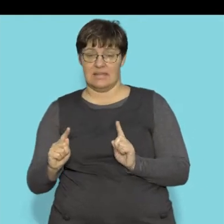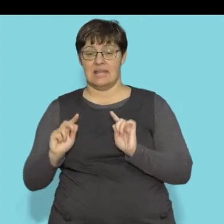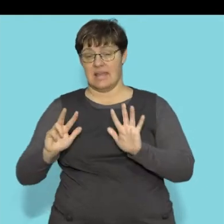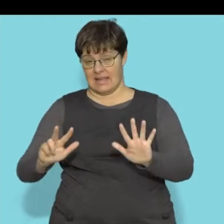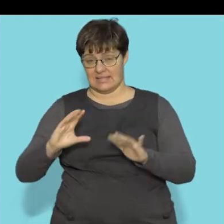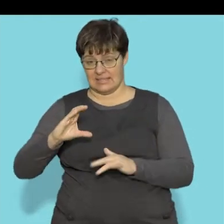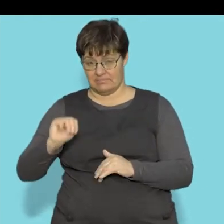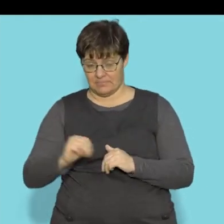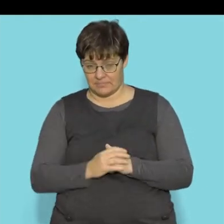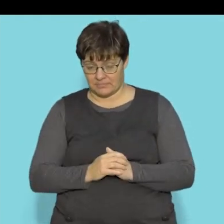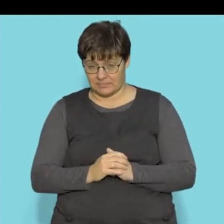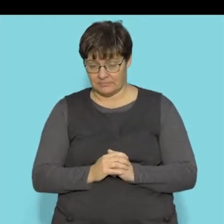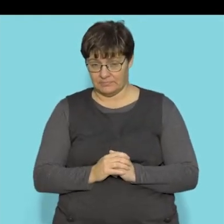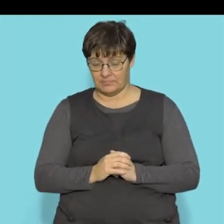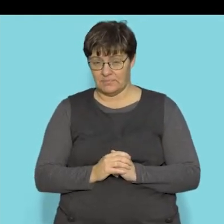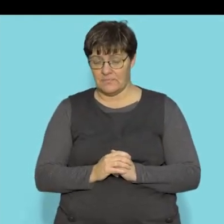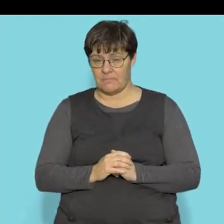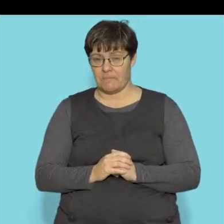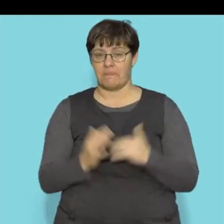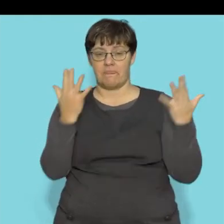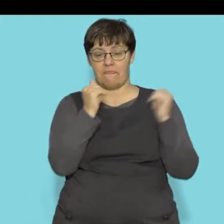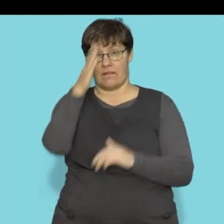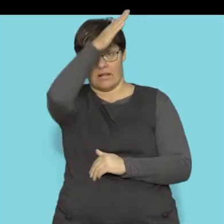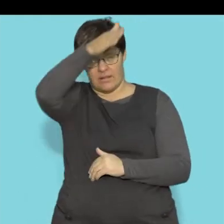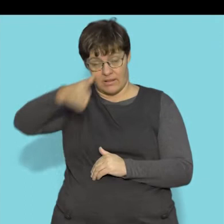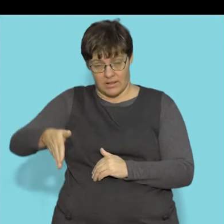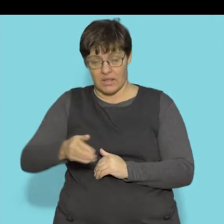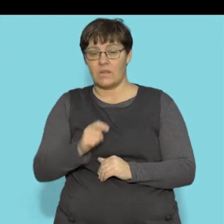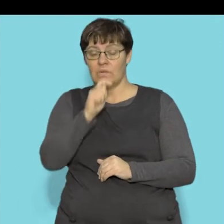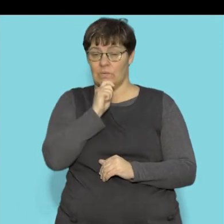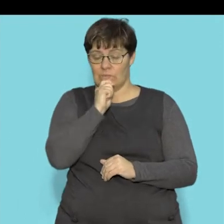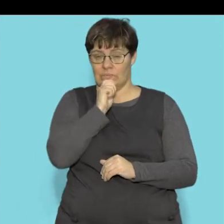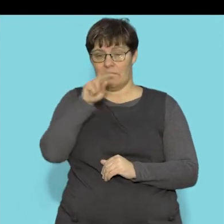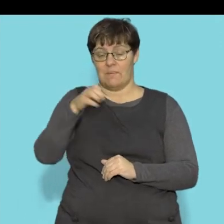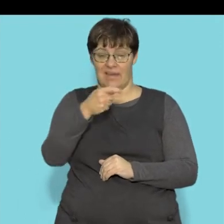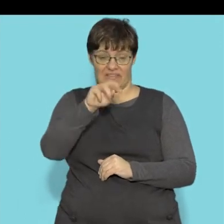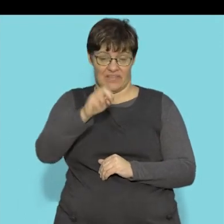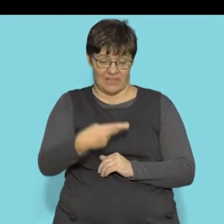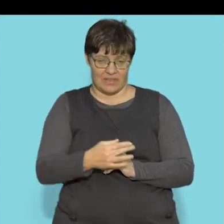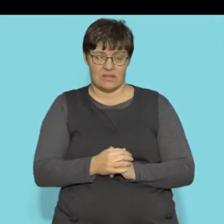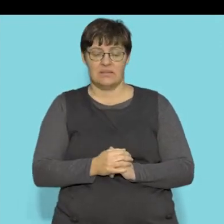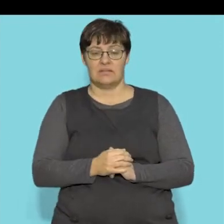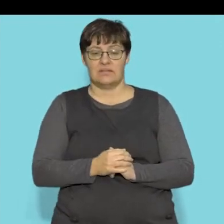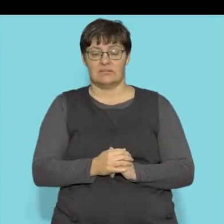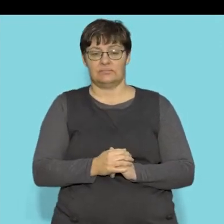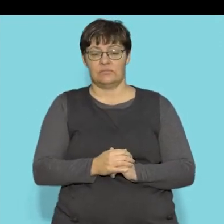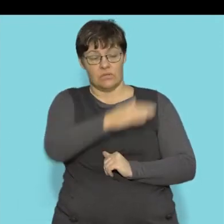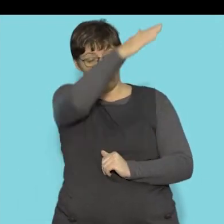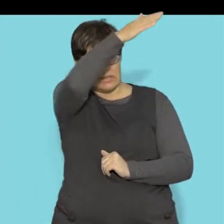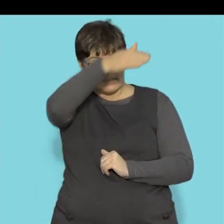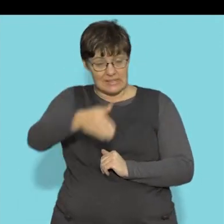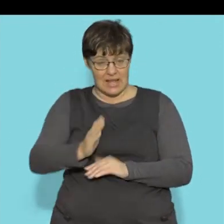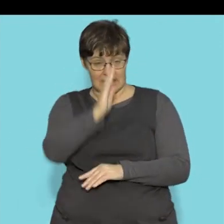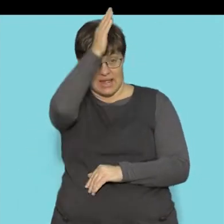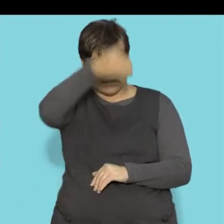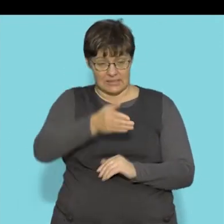be equal to 8 centimeters. So when I'm working out my slant height, I'm going to use Pythagoras. So I know that my slant